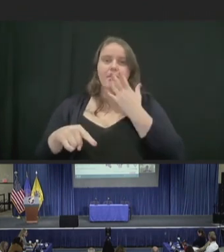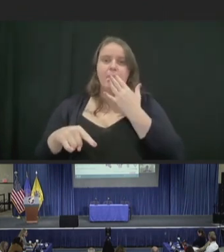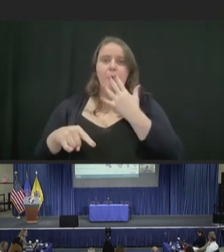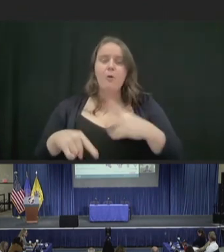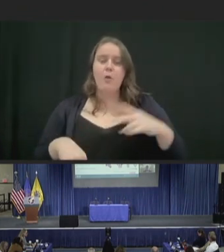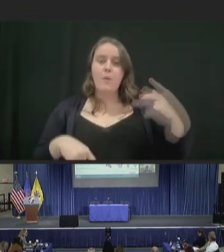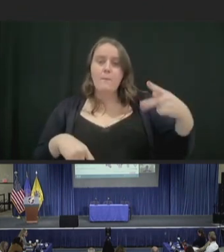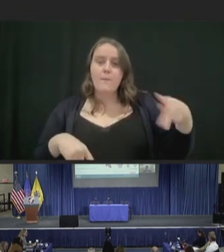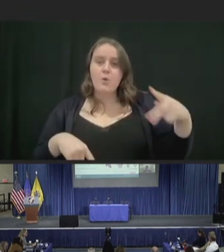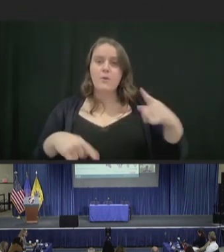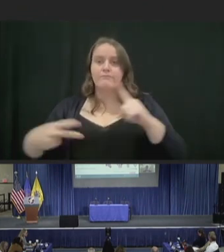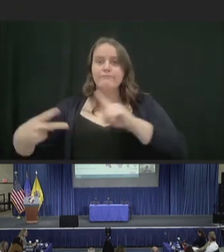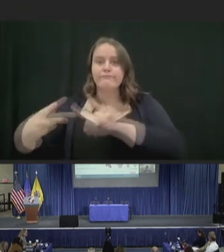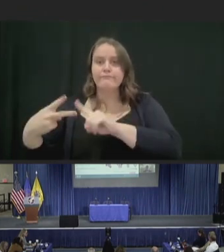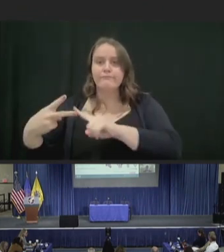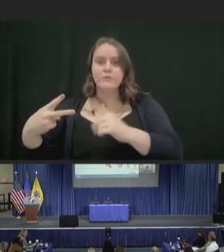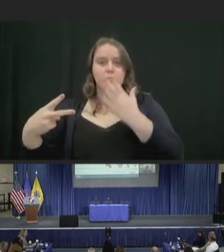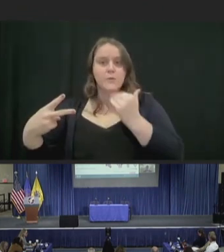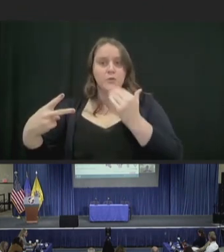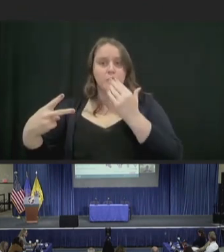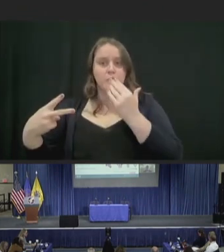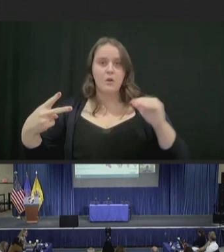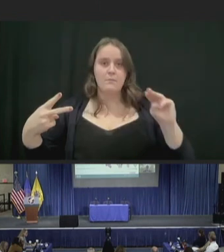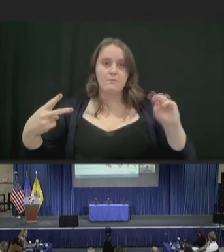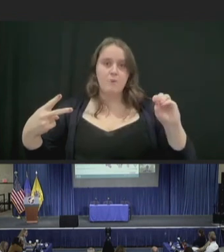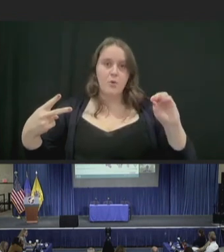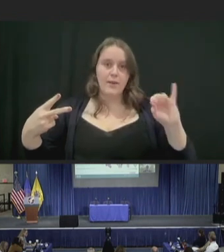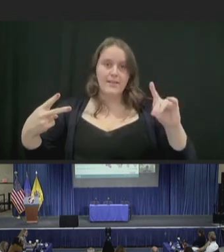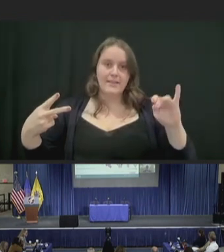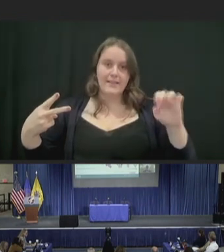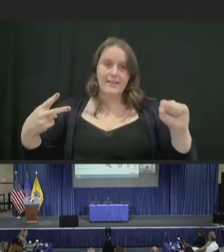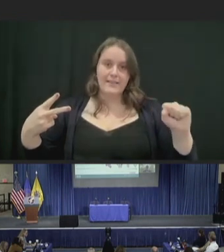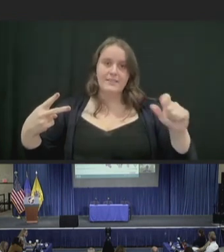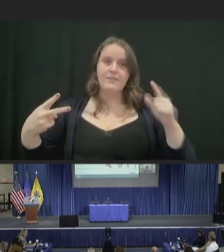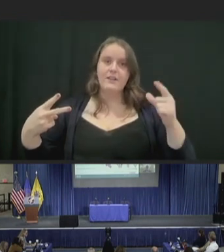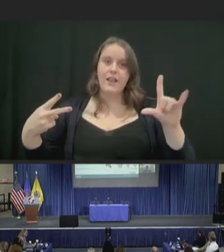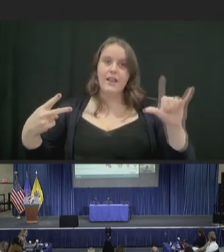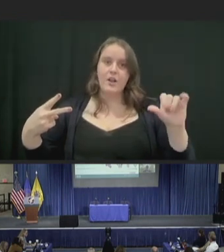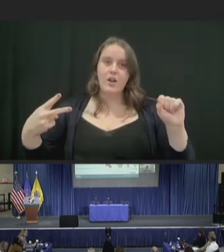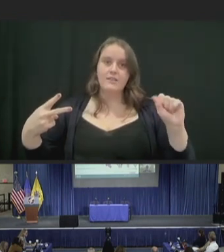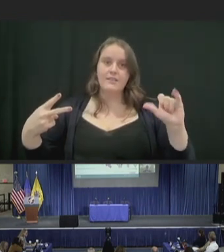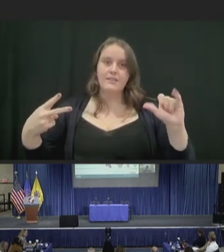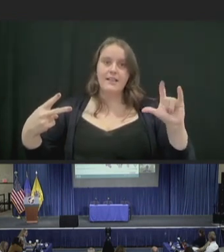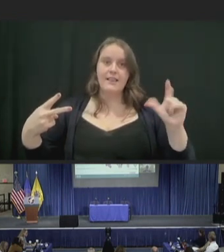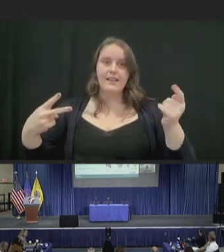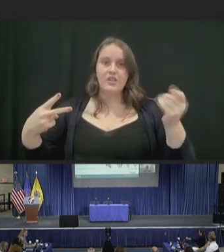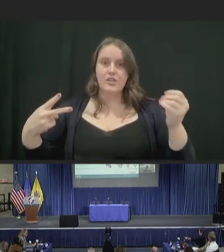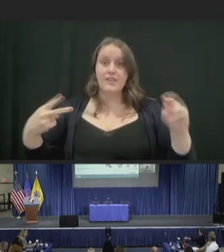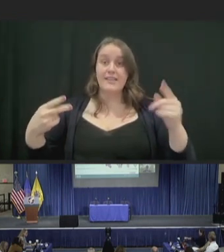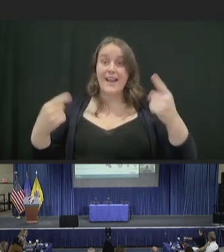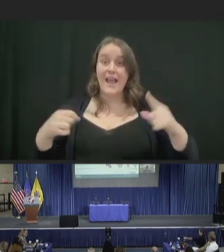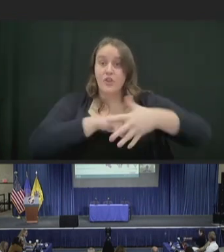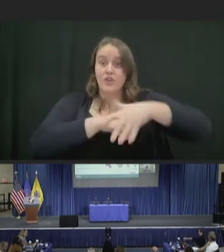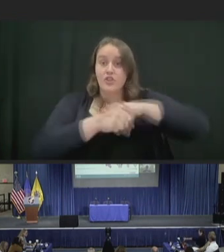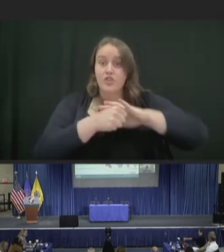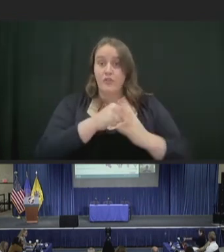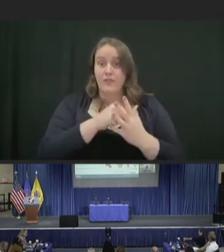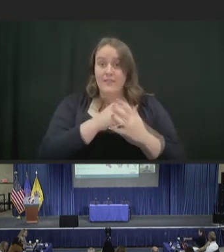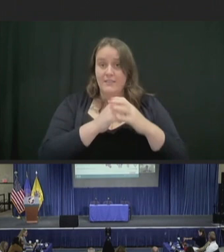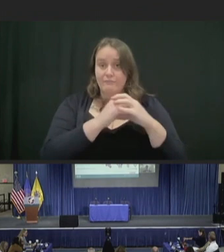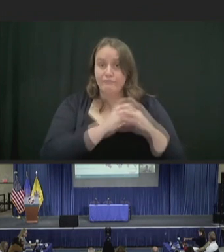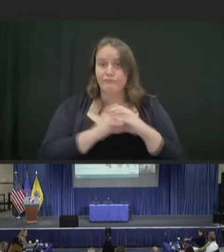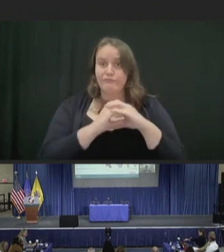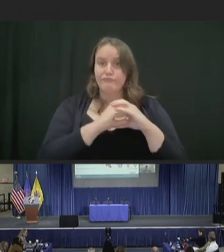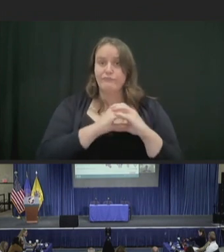sugar moieties of glycosylation that occurs on the surface of HIV envelope. And you